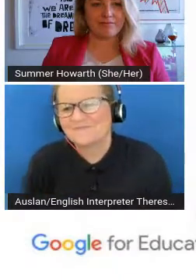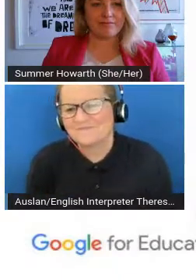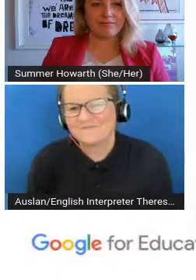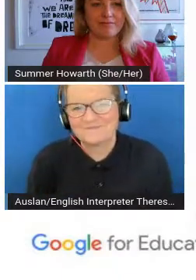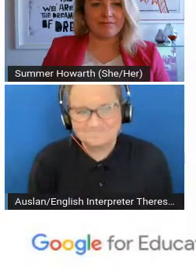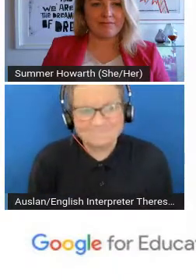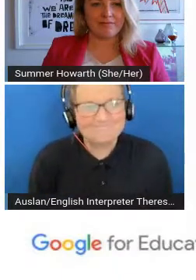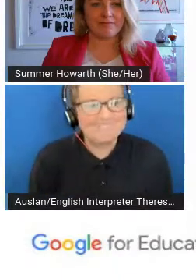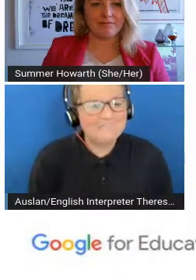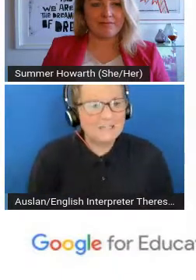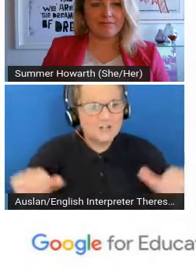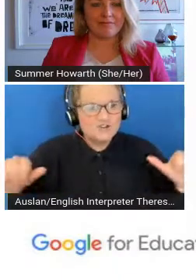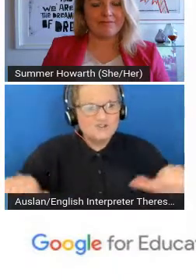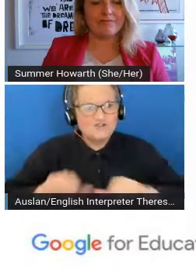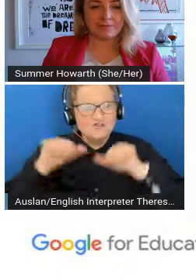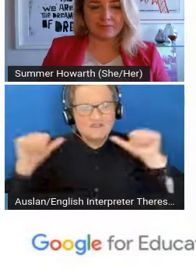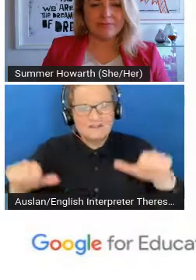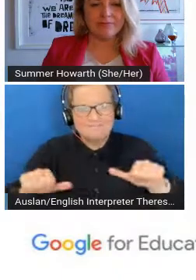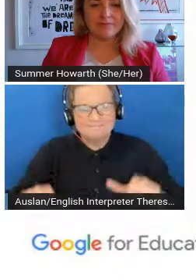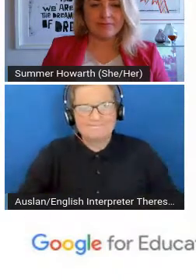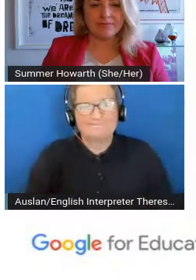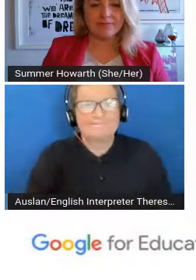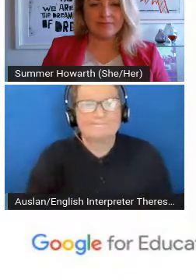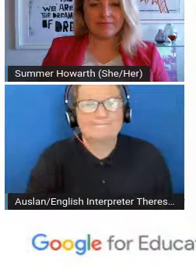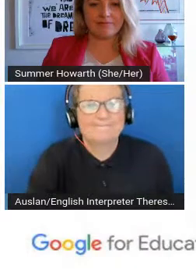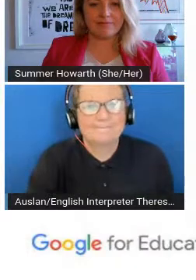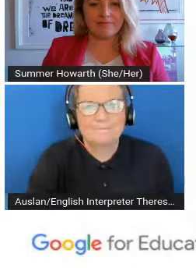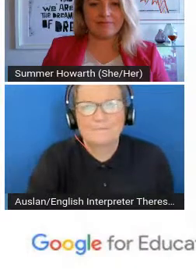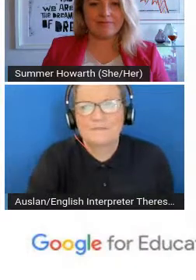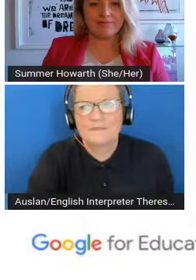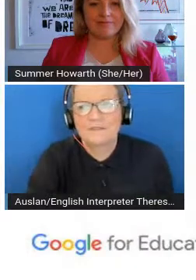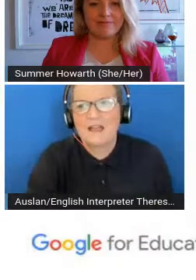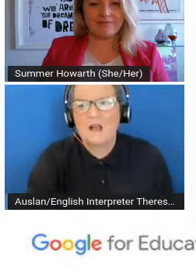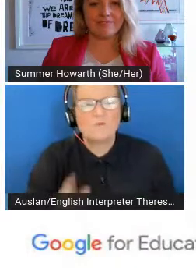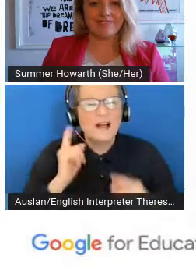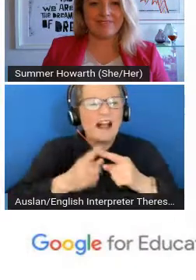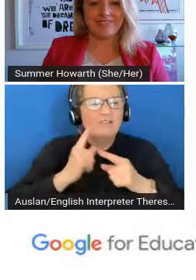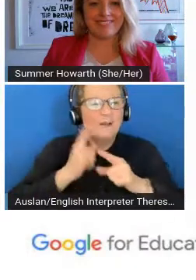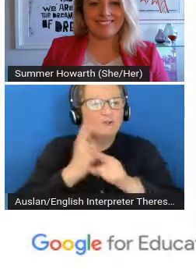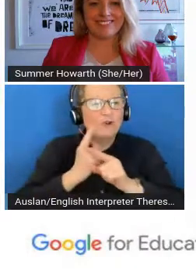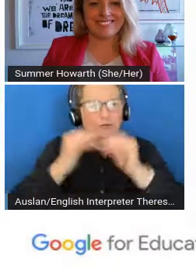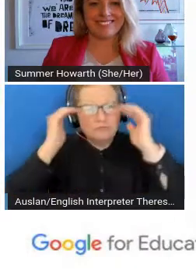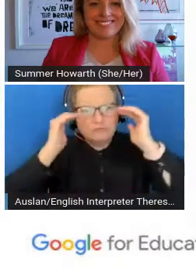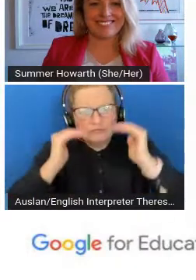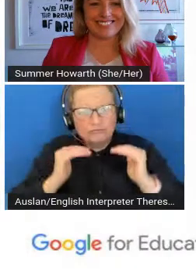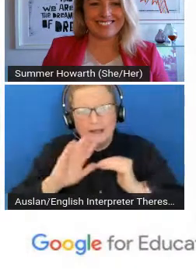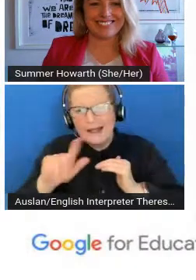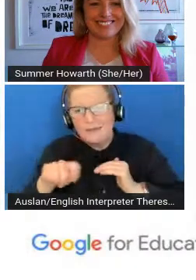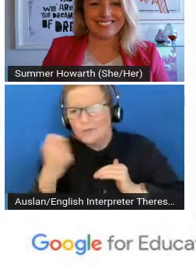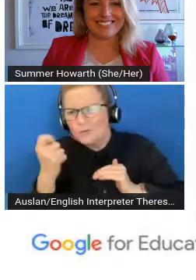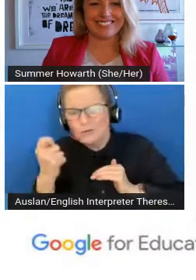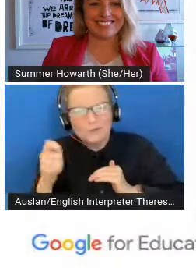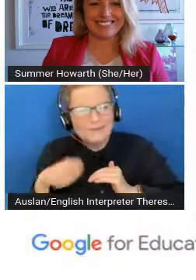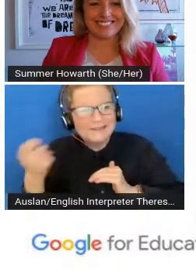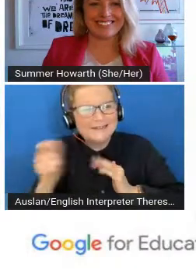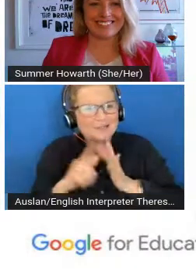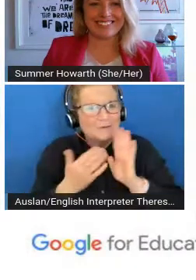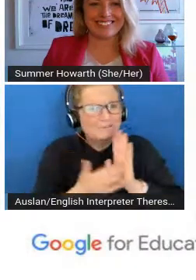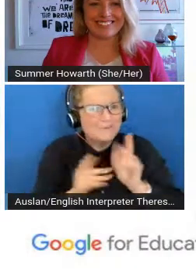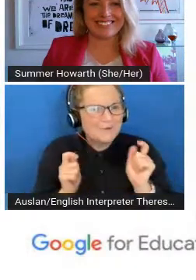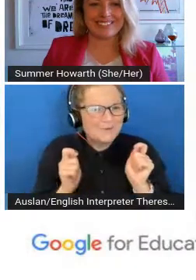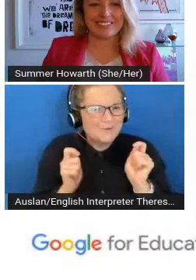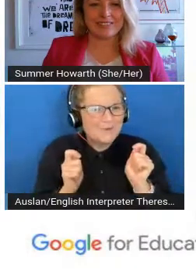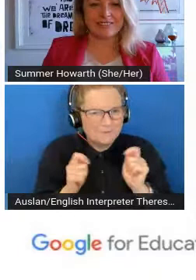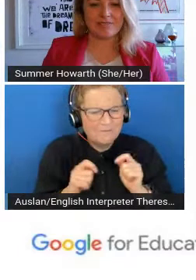Alrighty, ideas for input, screencasts. I'm going to rush through these because I'm going to pass over to Jim in just a couple of minutes.